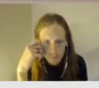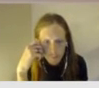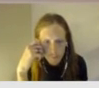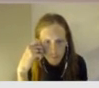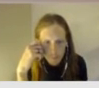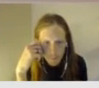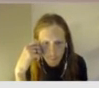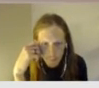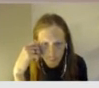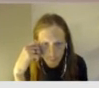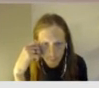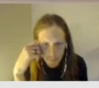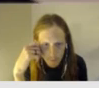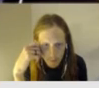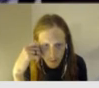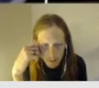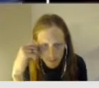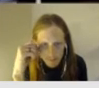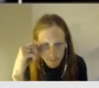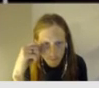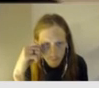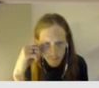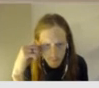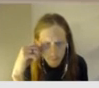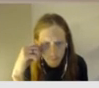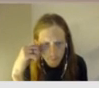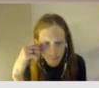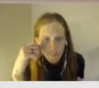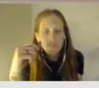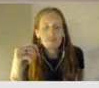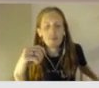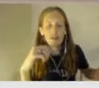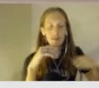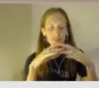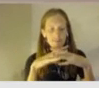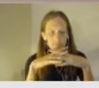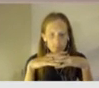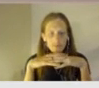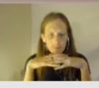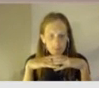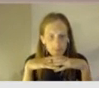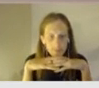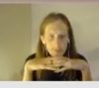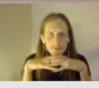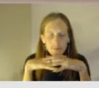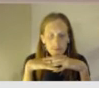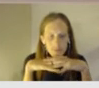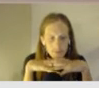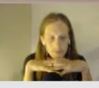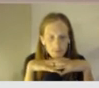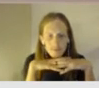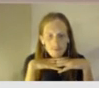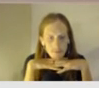I can't push myself out of bed to make a work appointment, somehow it helps me muster